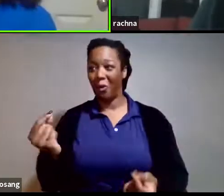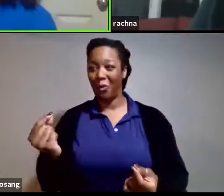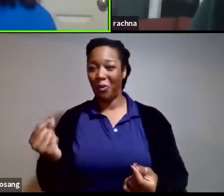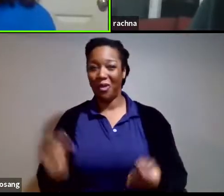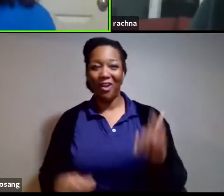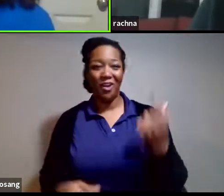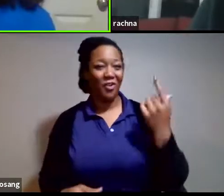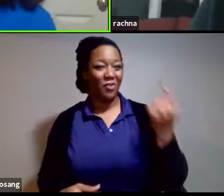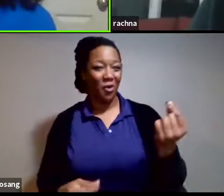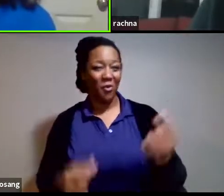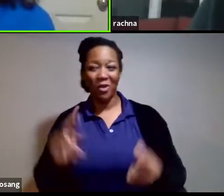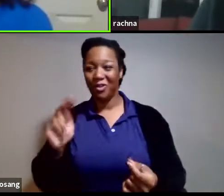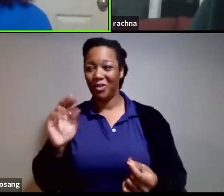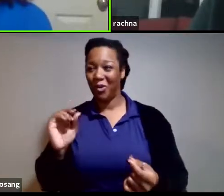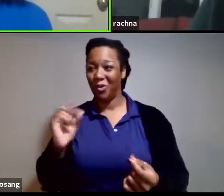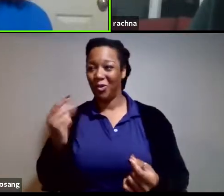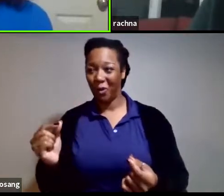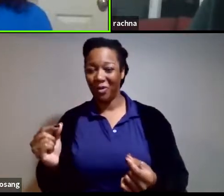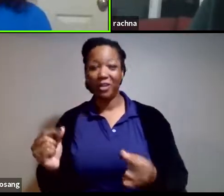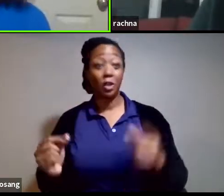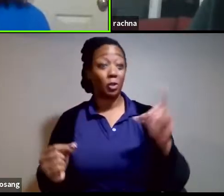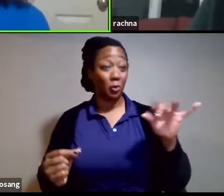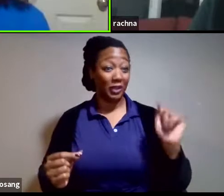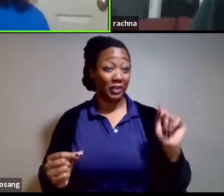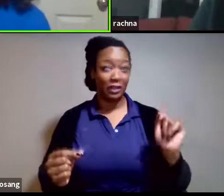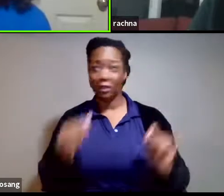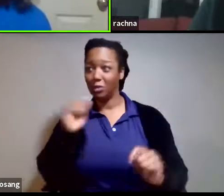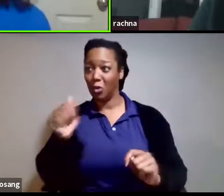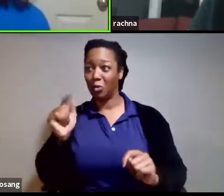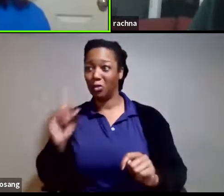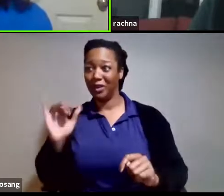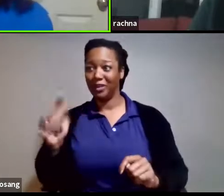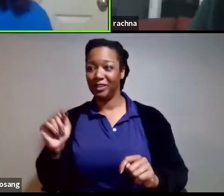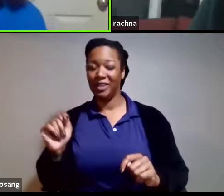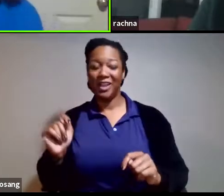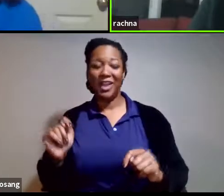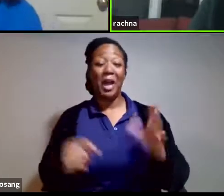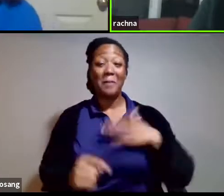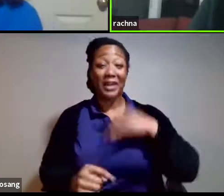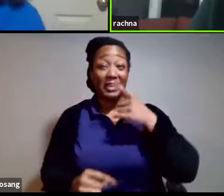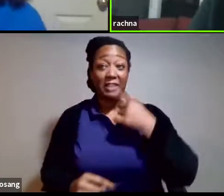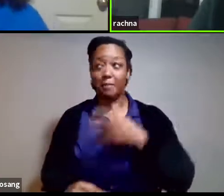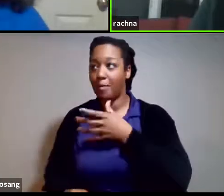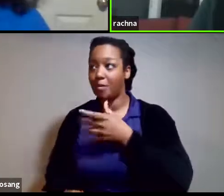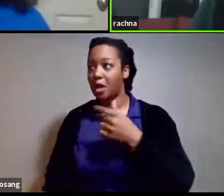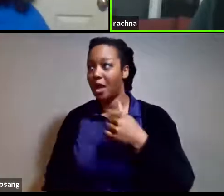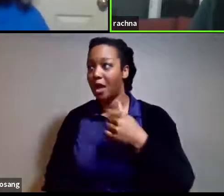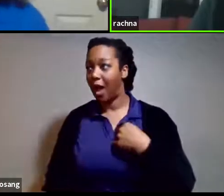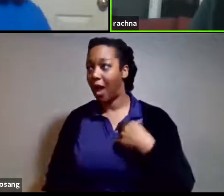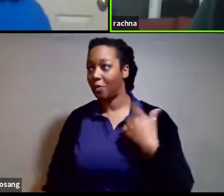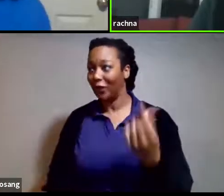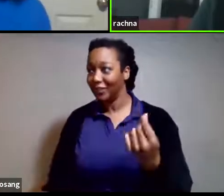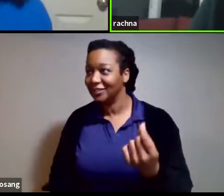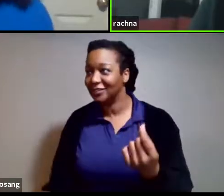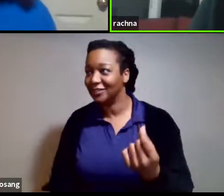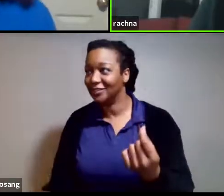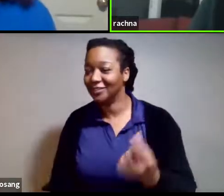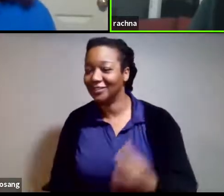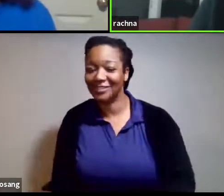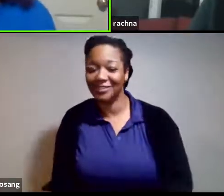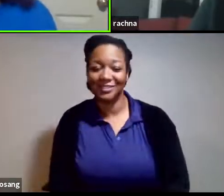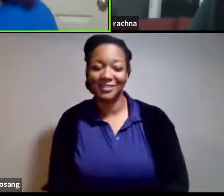And so my kid said, well, mom, I went. Oh. Yeah, well. True, true, true, true.